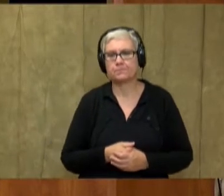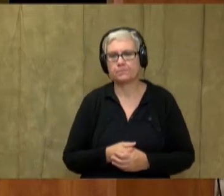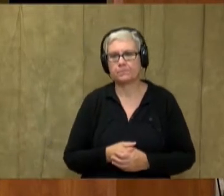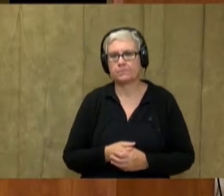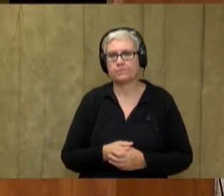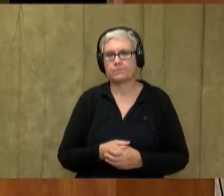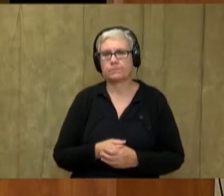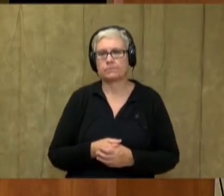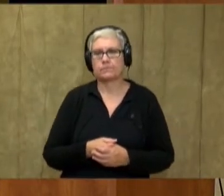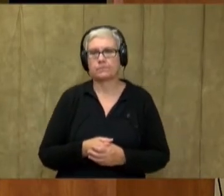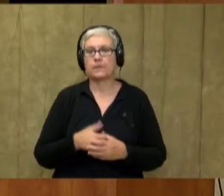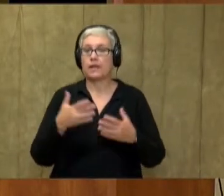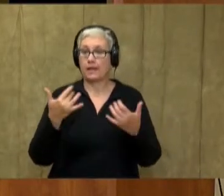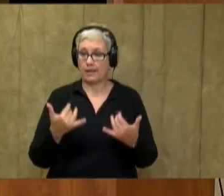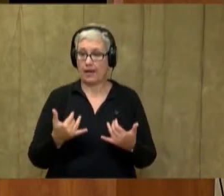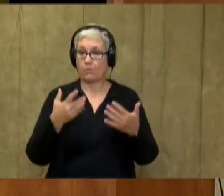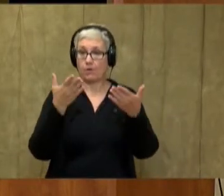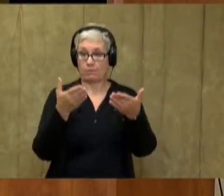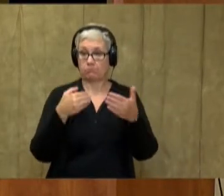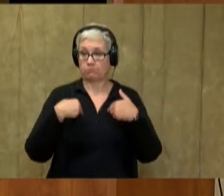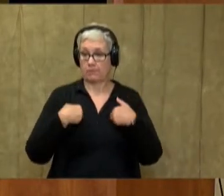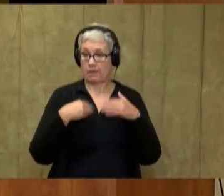And we've come up with this.